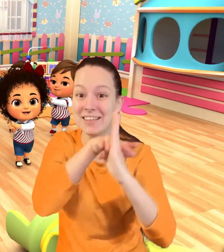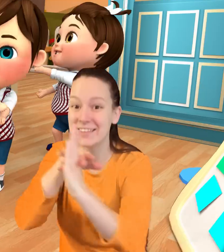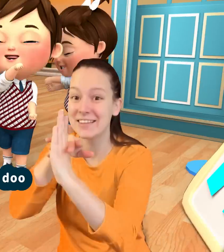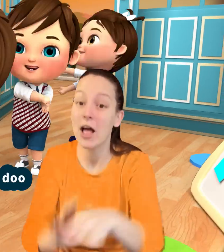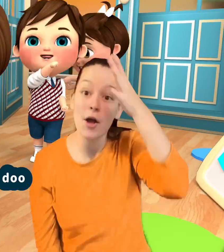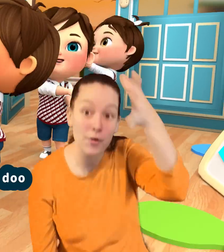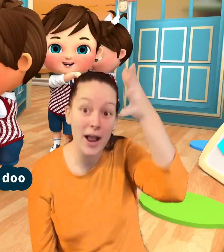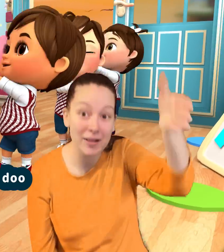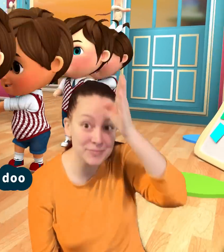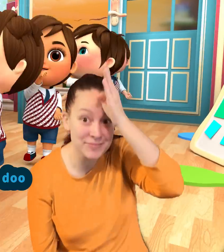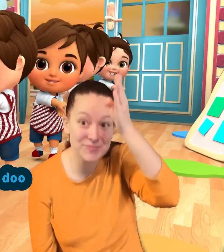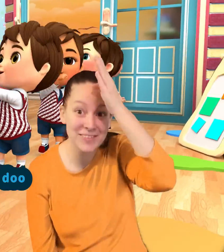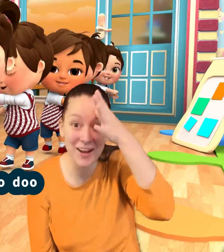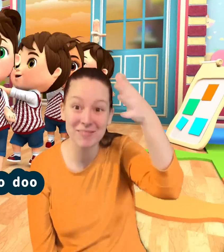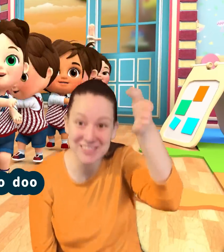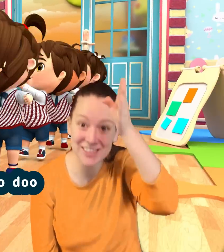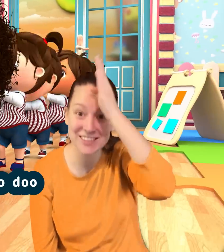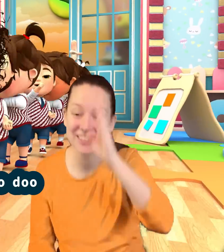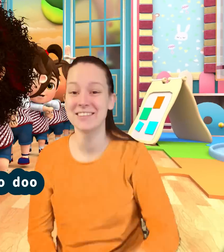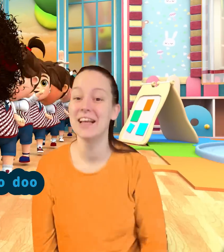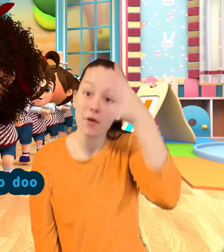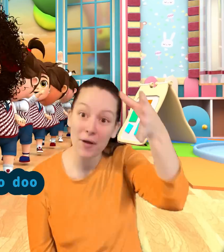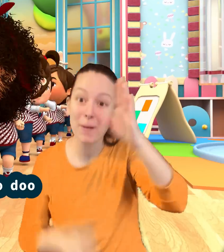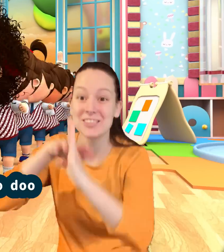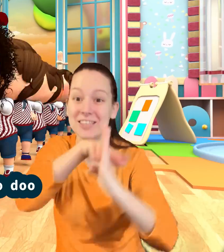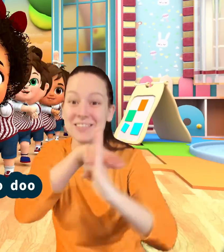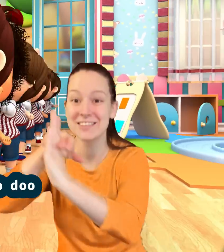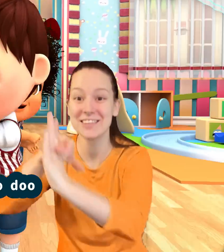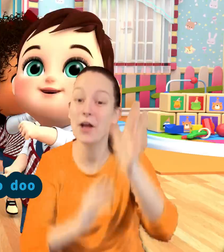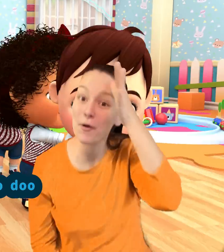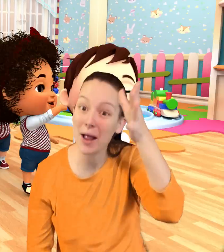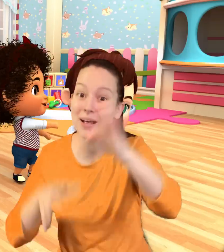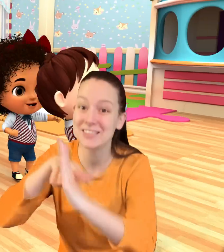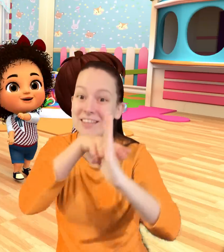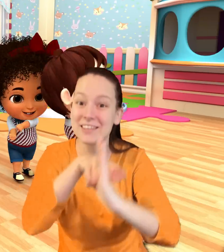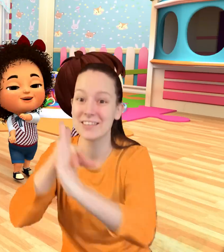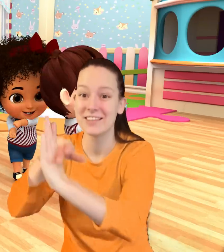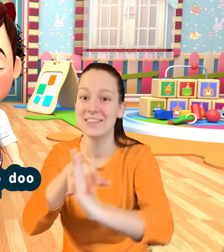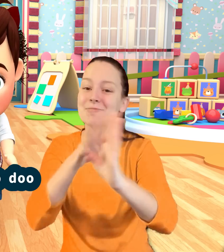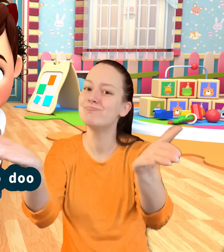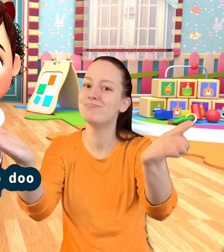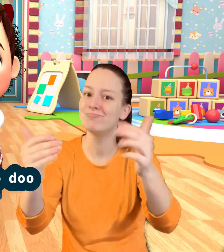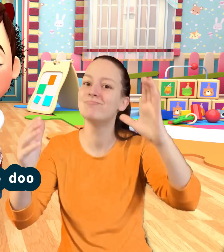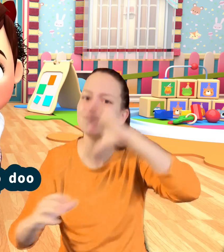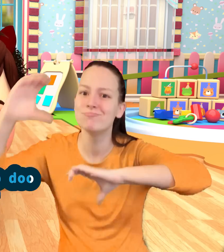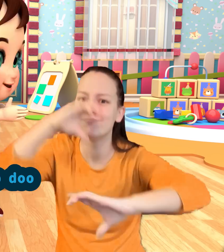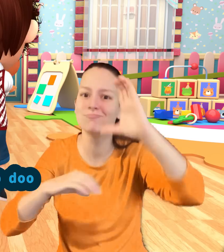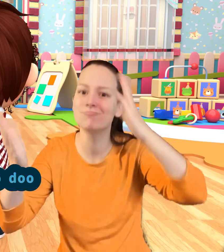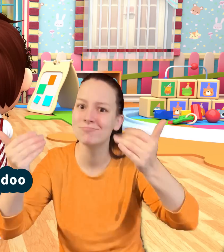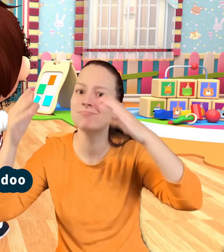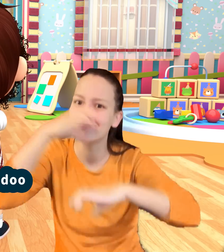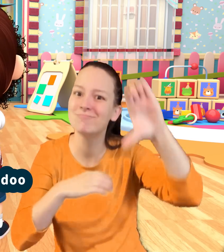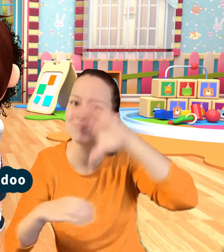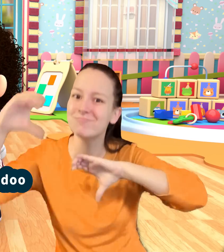shark grandpa shark do doo doo doo grandpa shark do do doo dooo grandpa shark do doo doo dooo grandpa shark let's go H